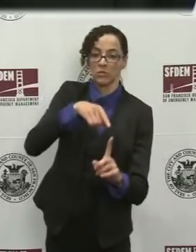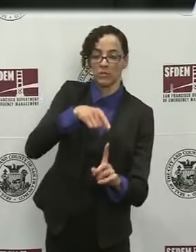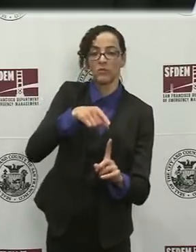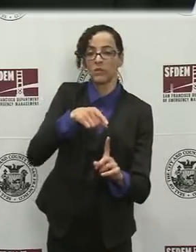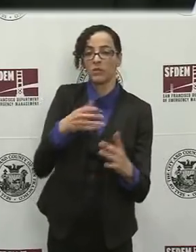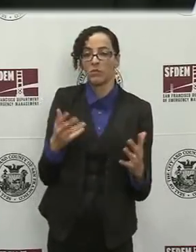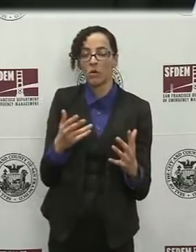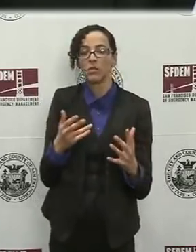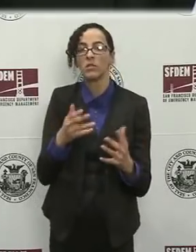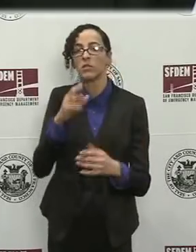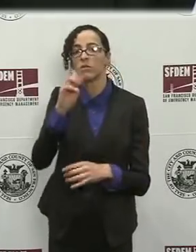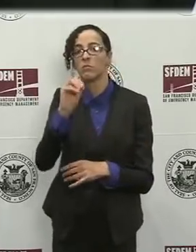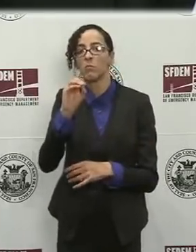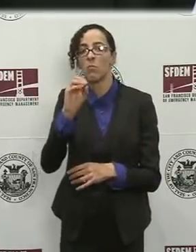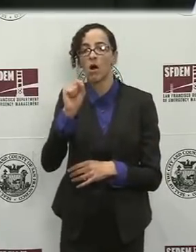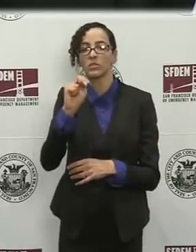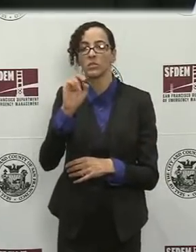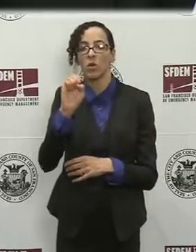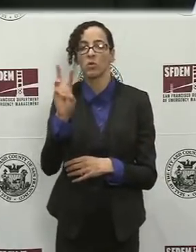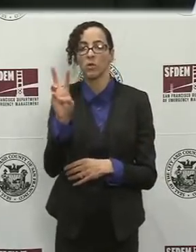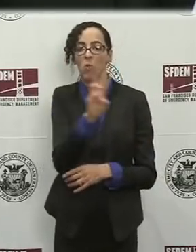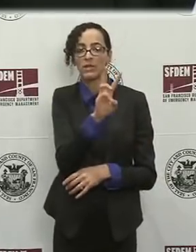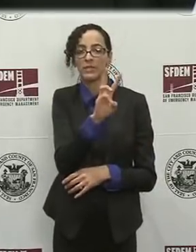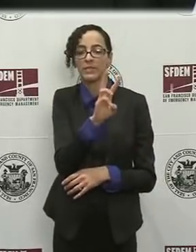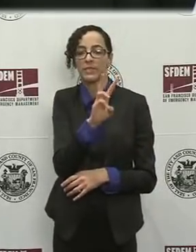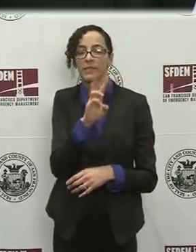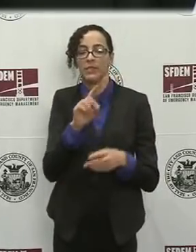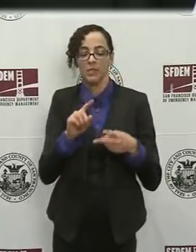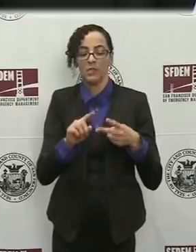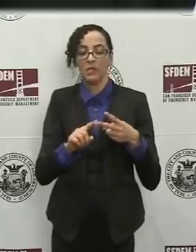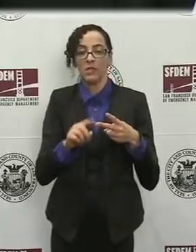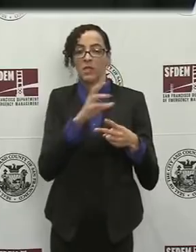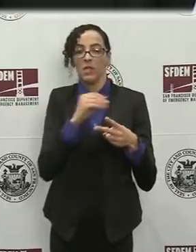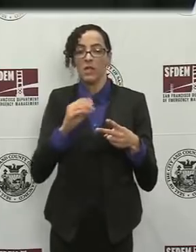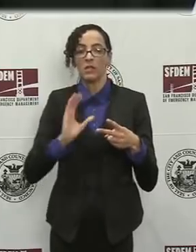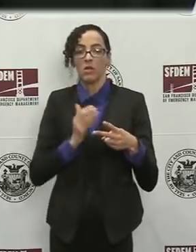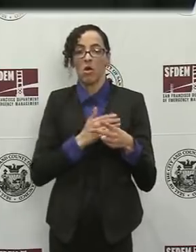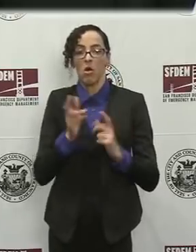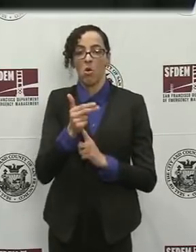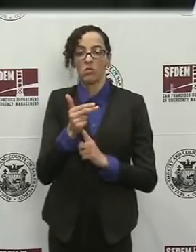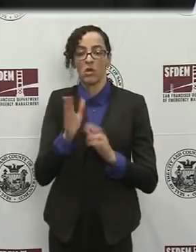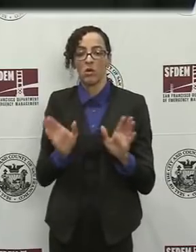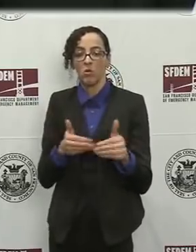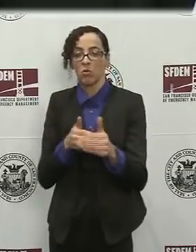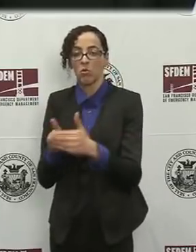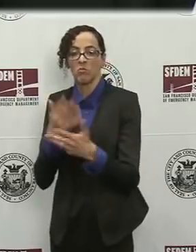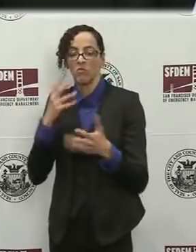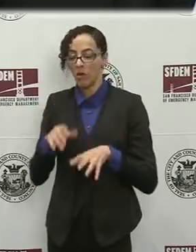West. And the second is an update on the hotel rooms we have secured for individuals who need to be